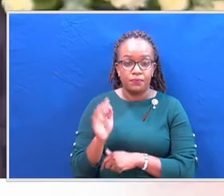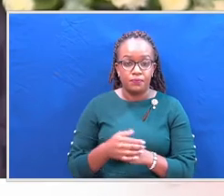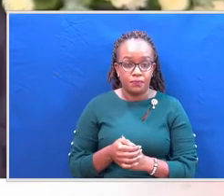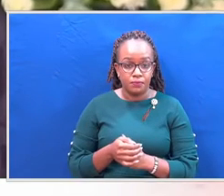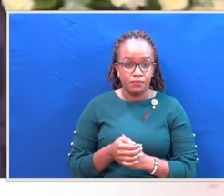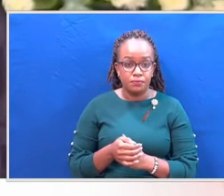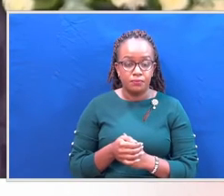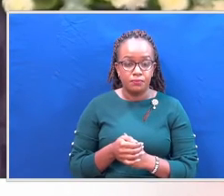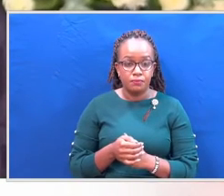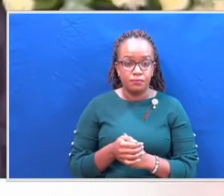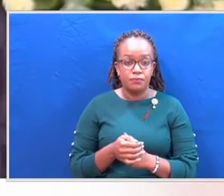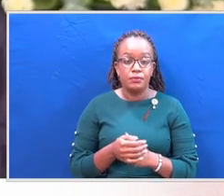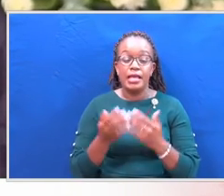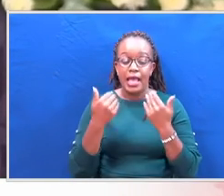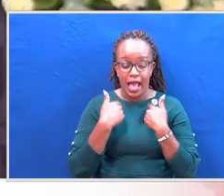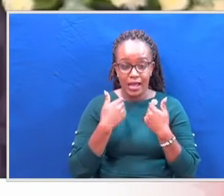he had the option